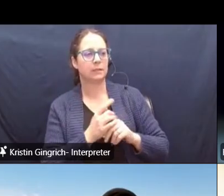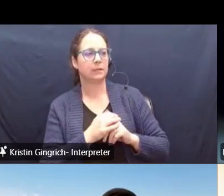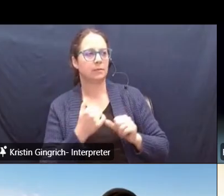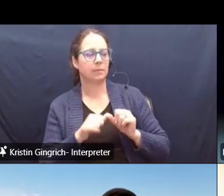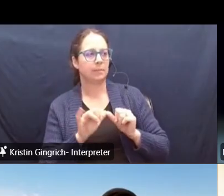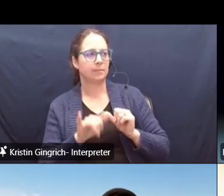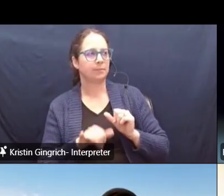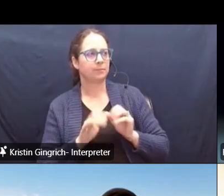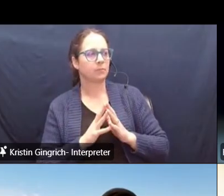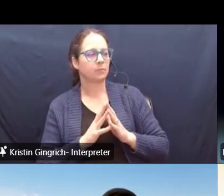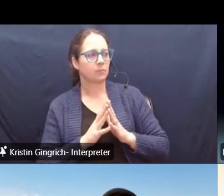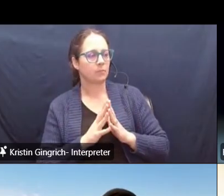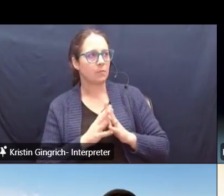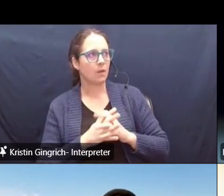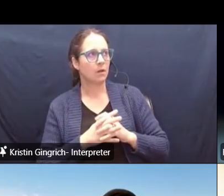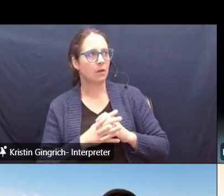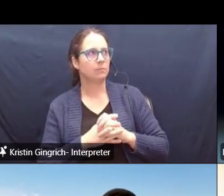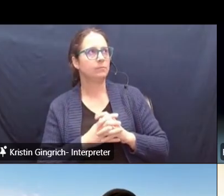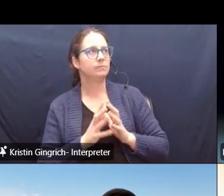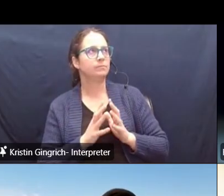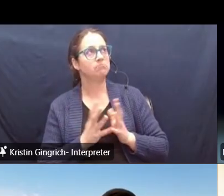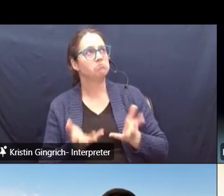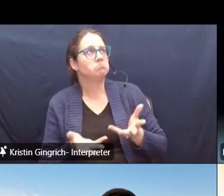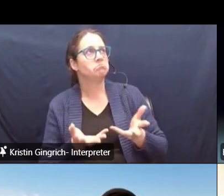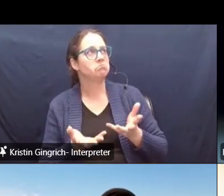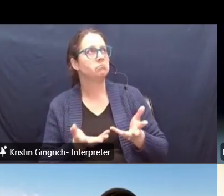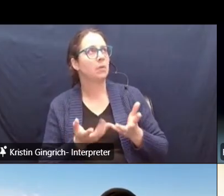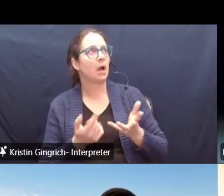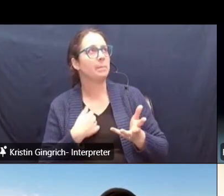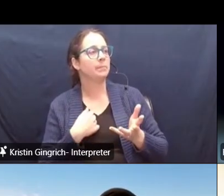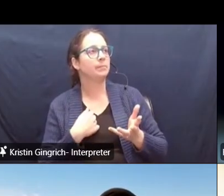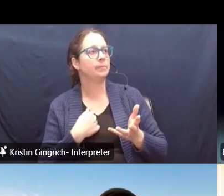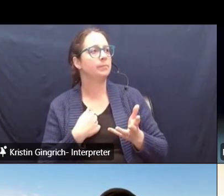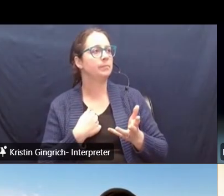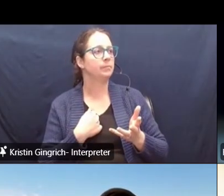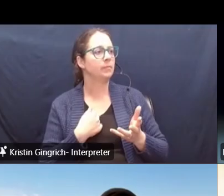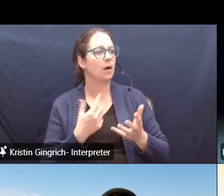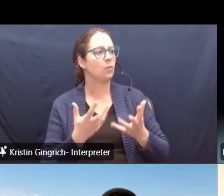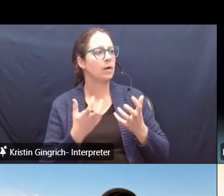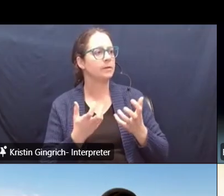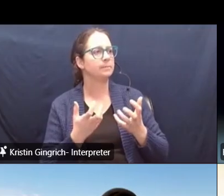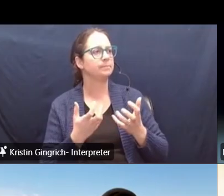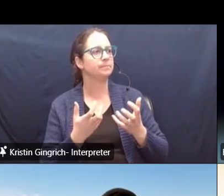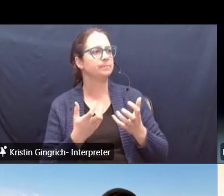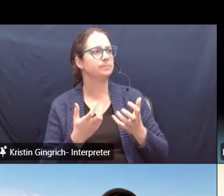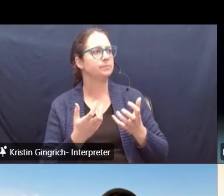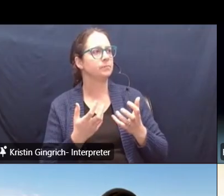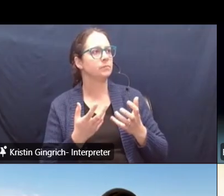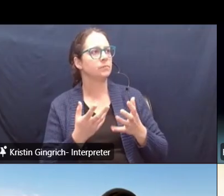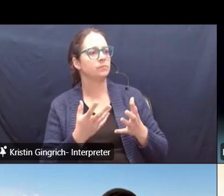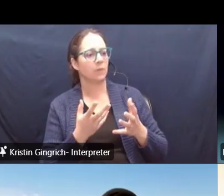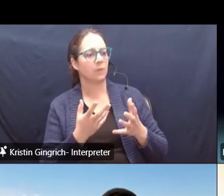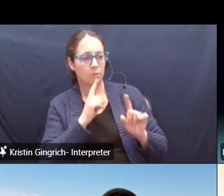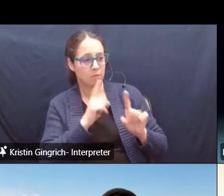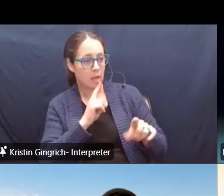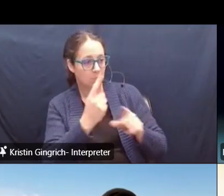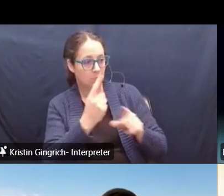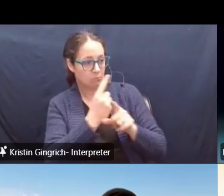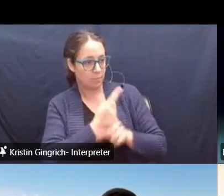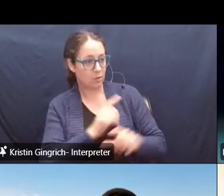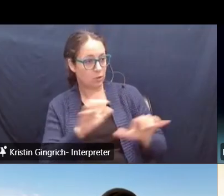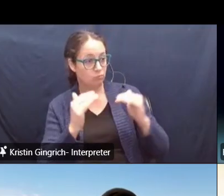Yeah, I'm just, I want to be responsive and do